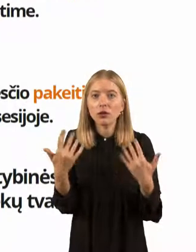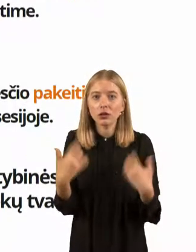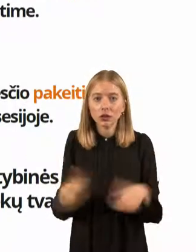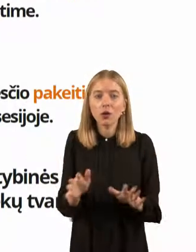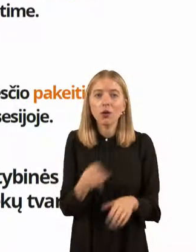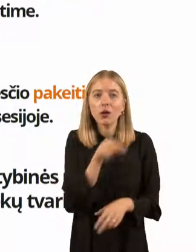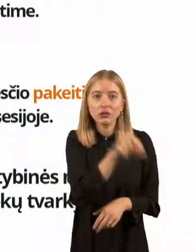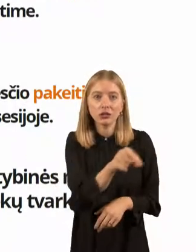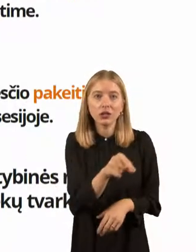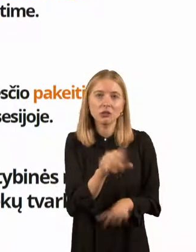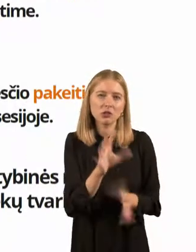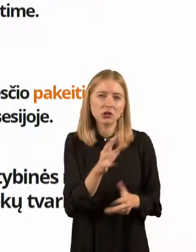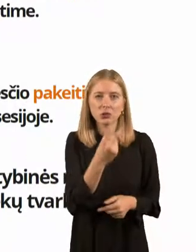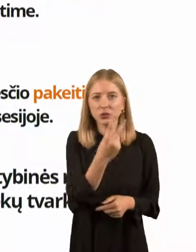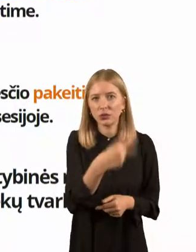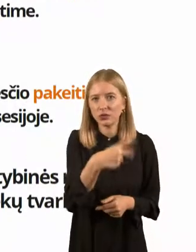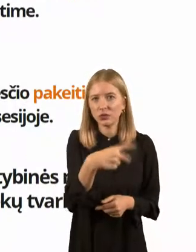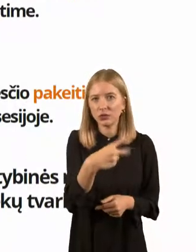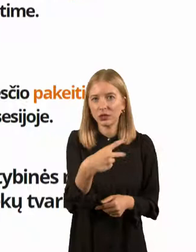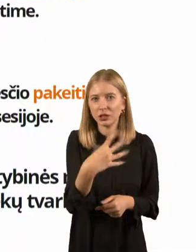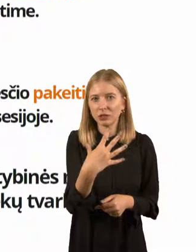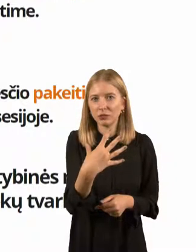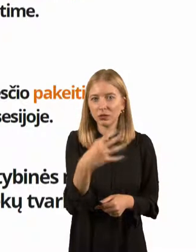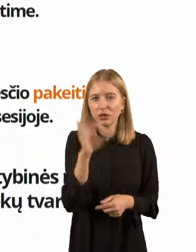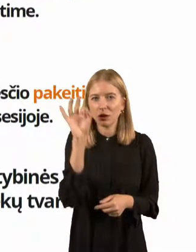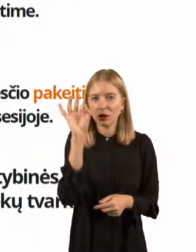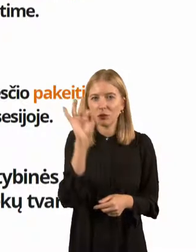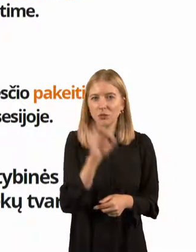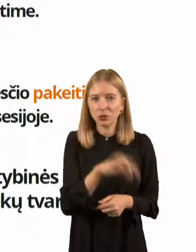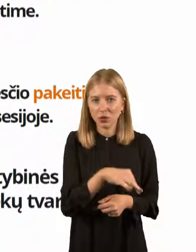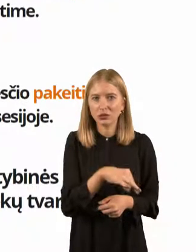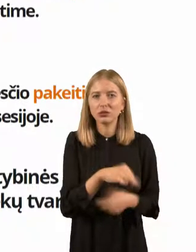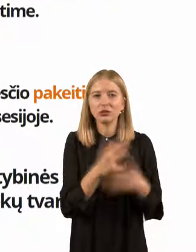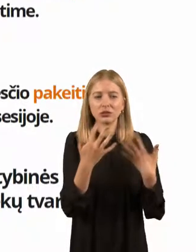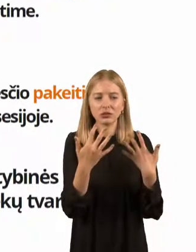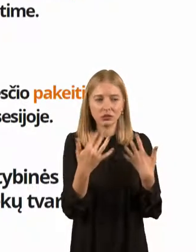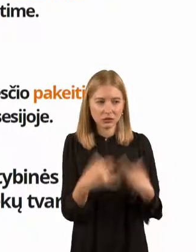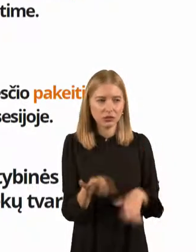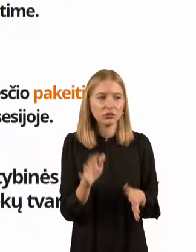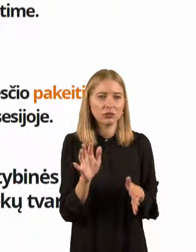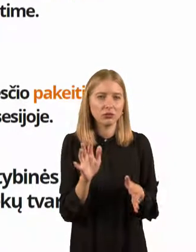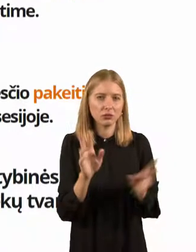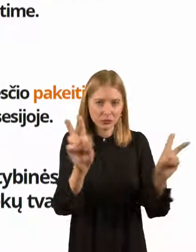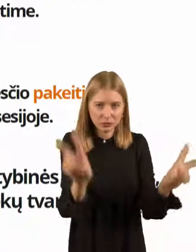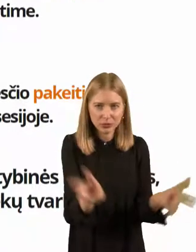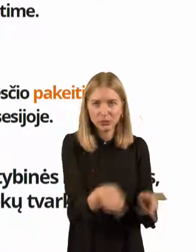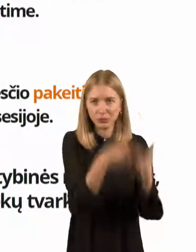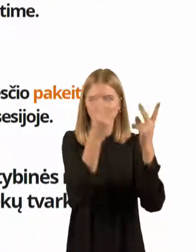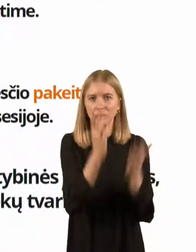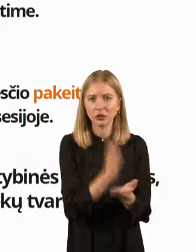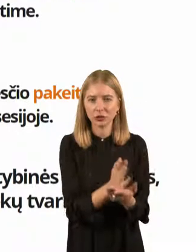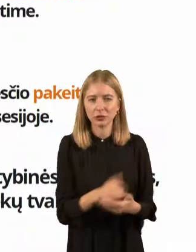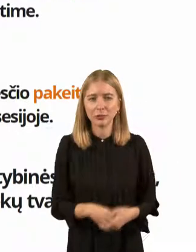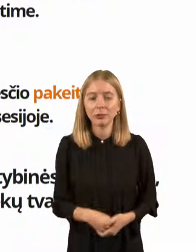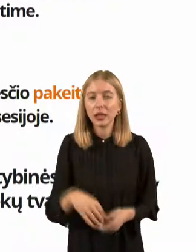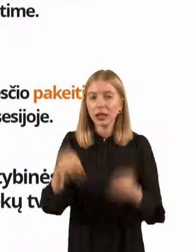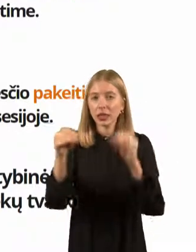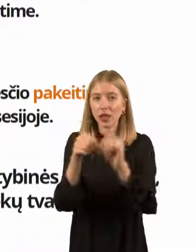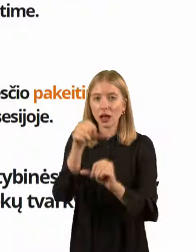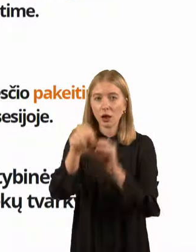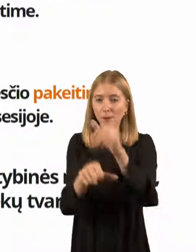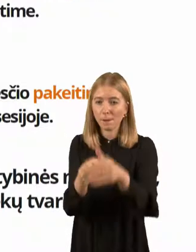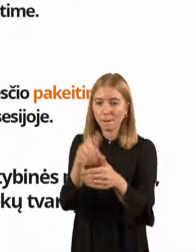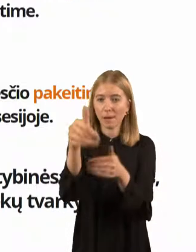in changing the landfilling practices. Only a quarter of all the